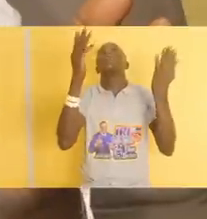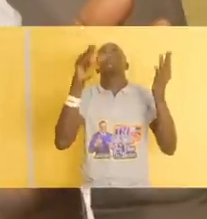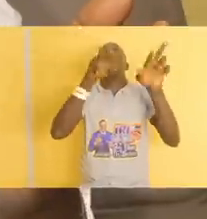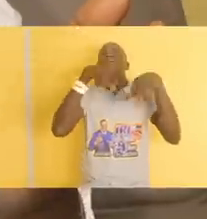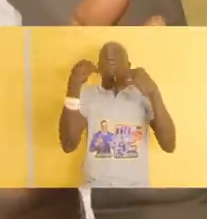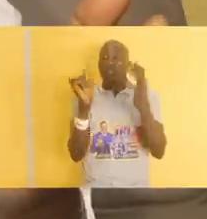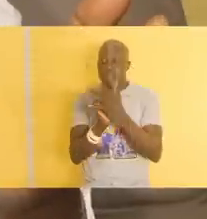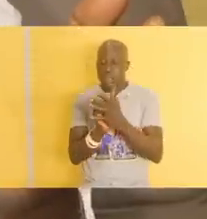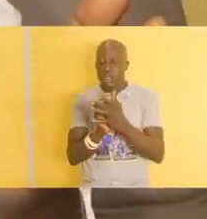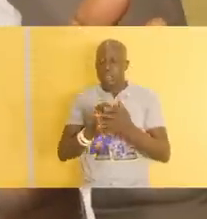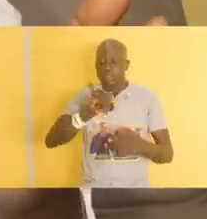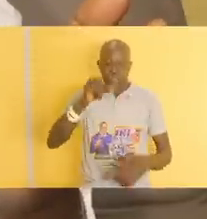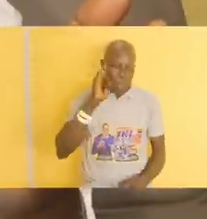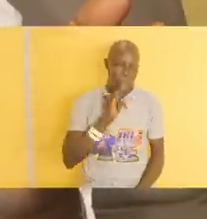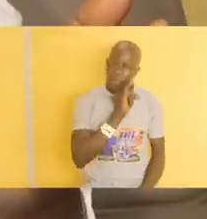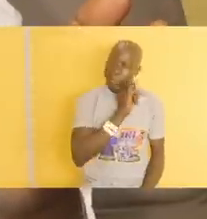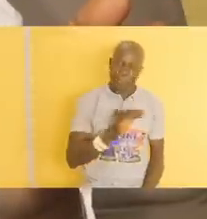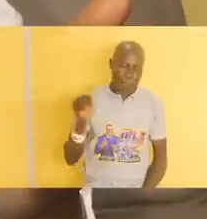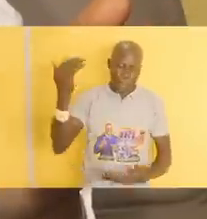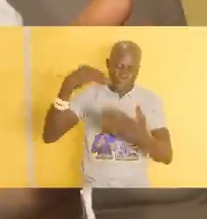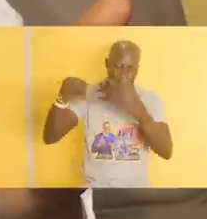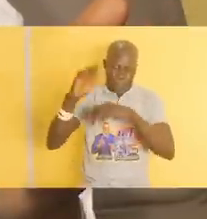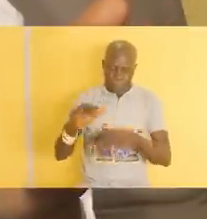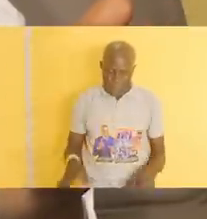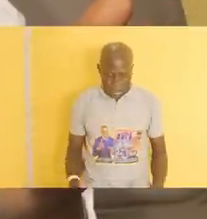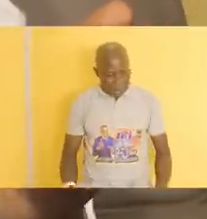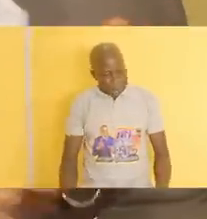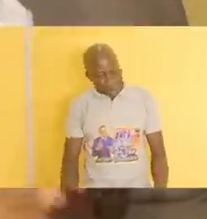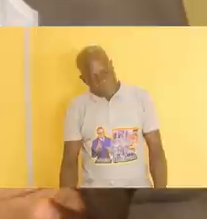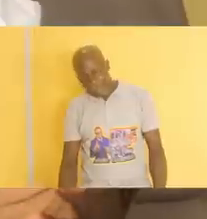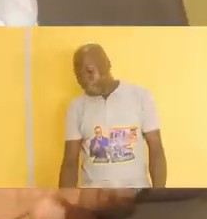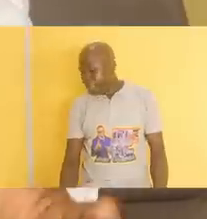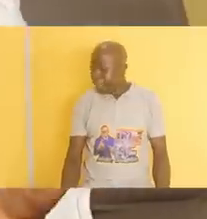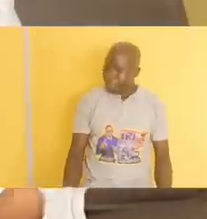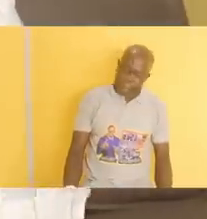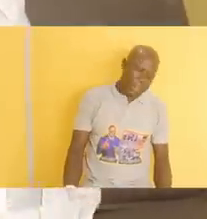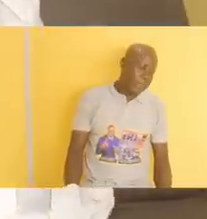say, Jerusalem for you. Oh,